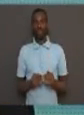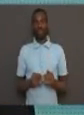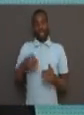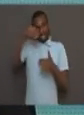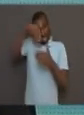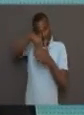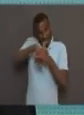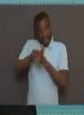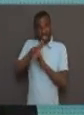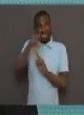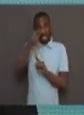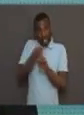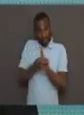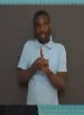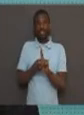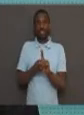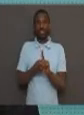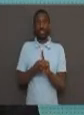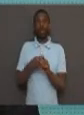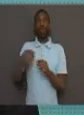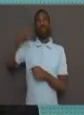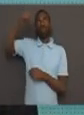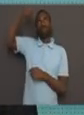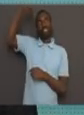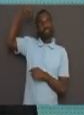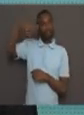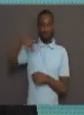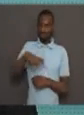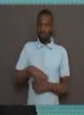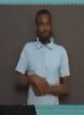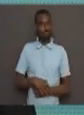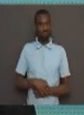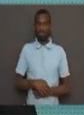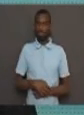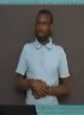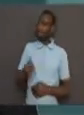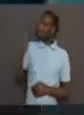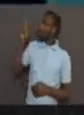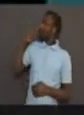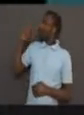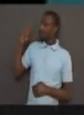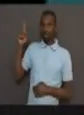temperature equal to the internal temperature of the sun.